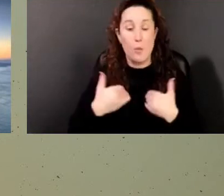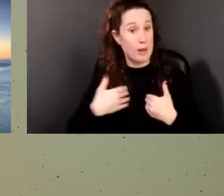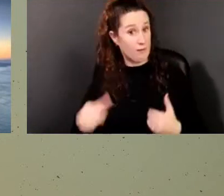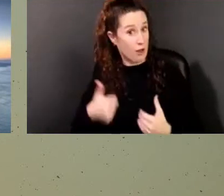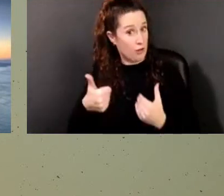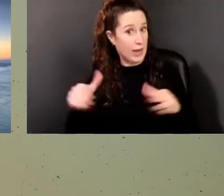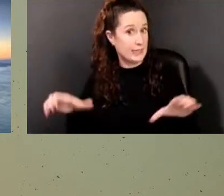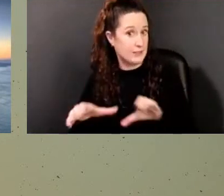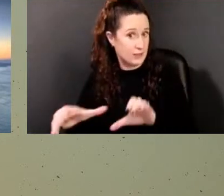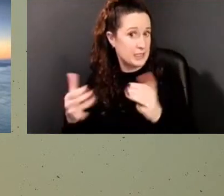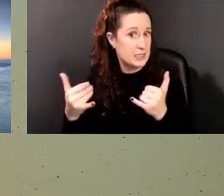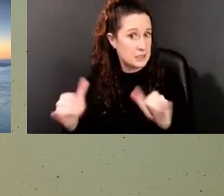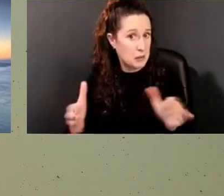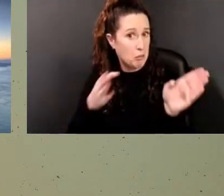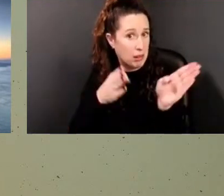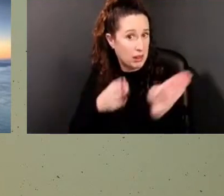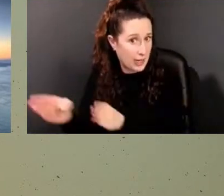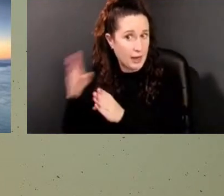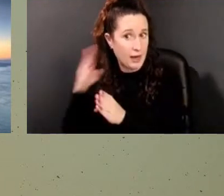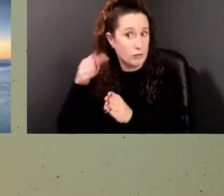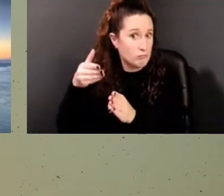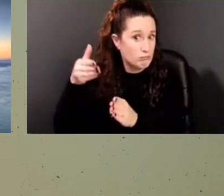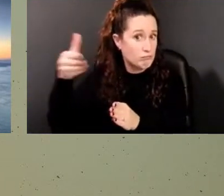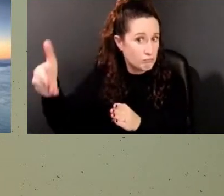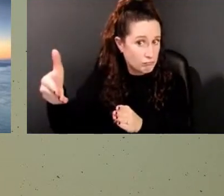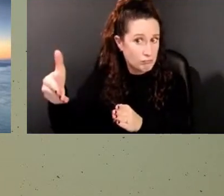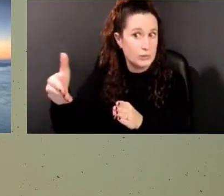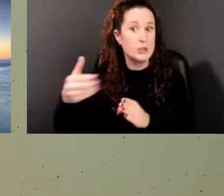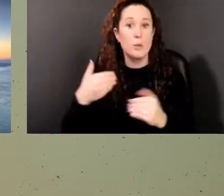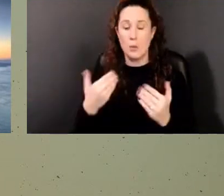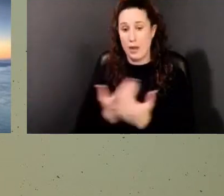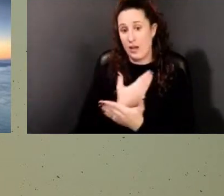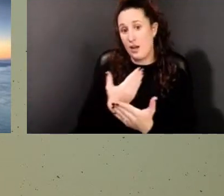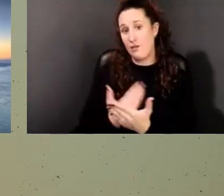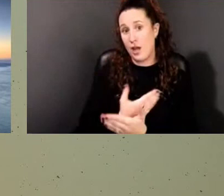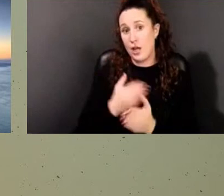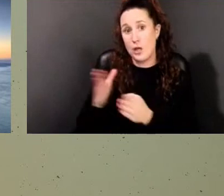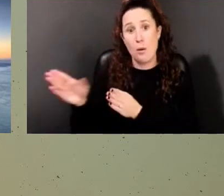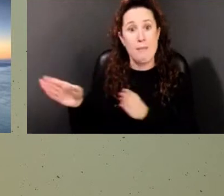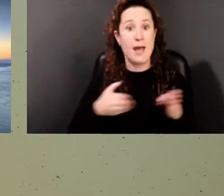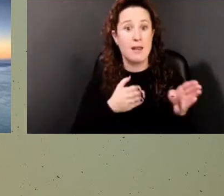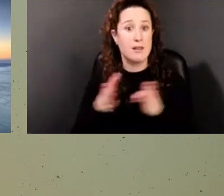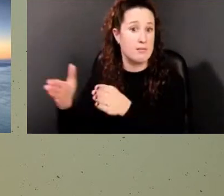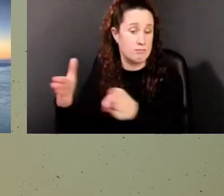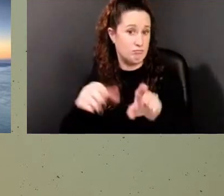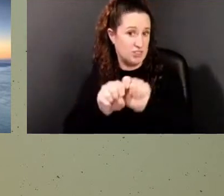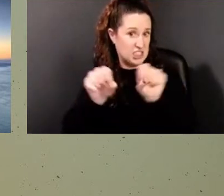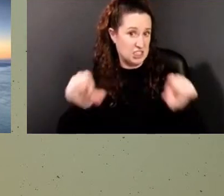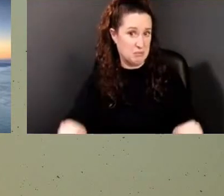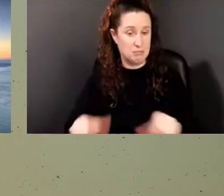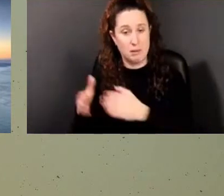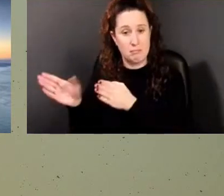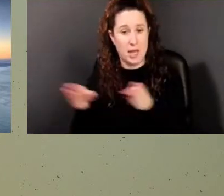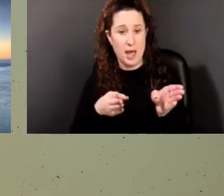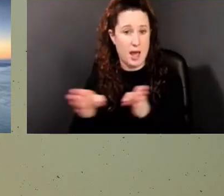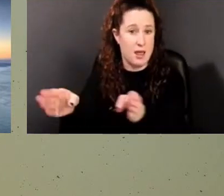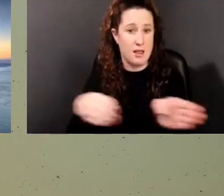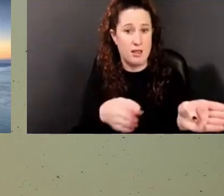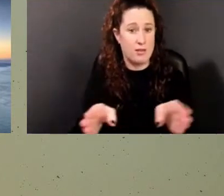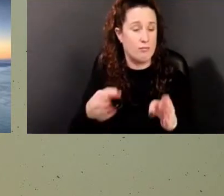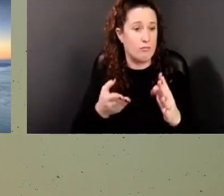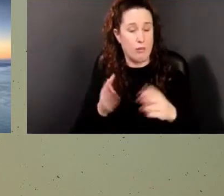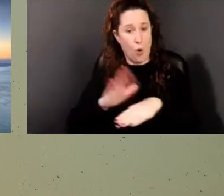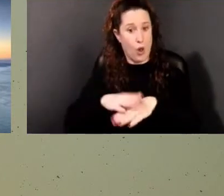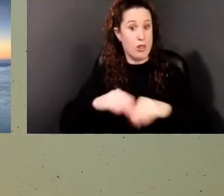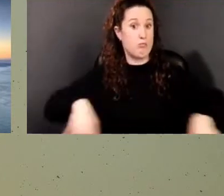planned, such as a new trail, a new pathway system throughout the property. And so all of that will be determining how we